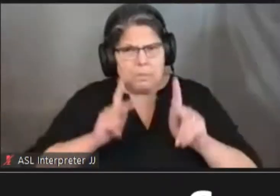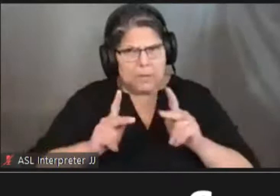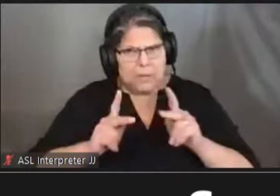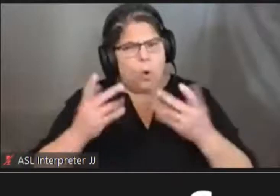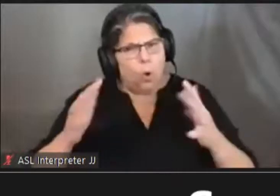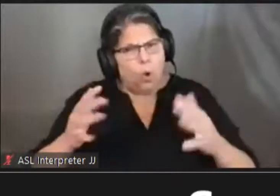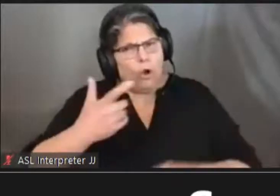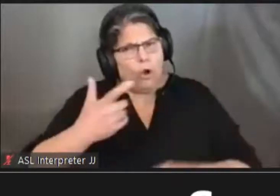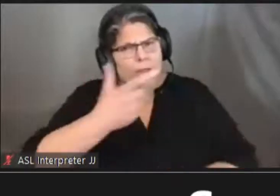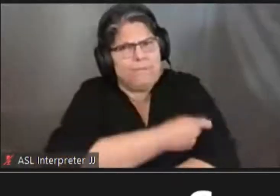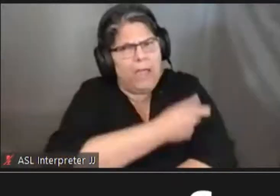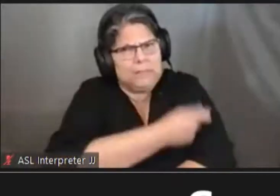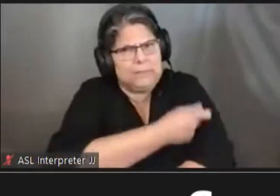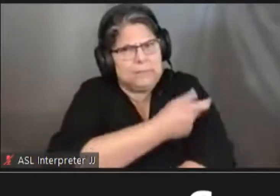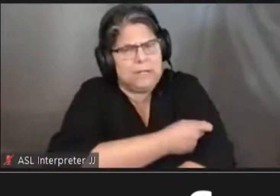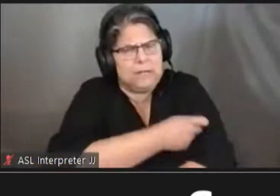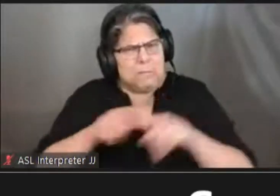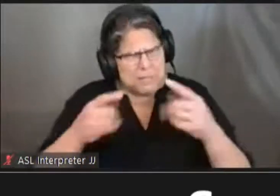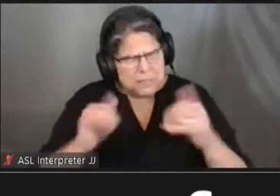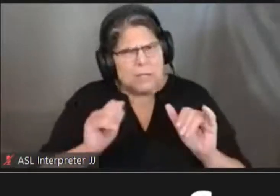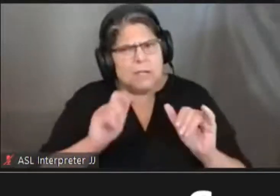vaccinated already.